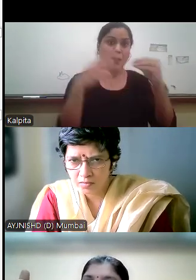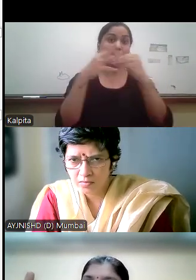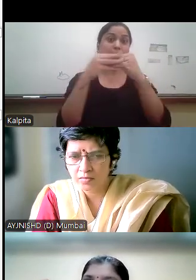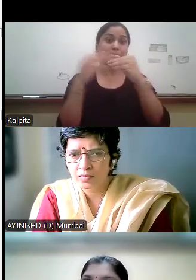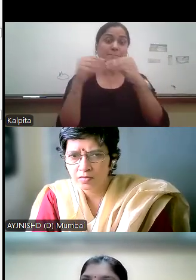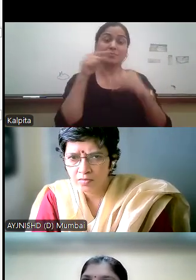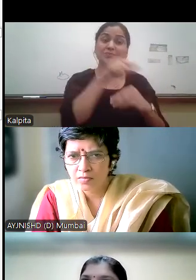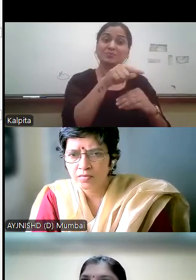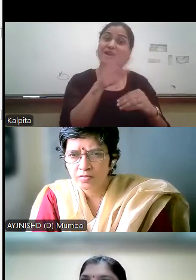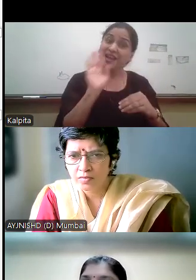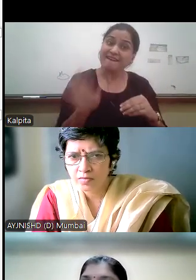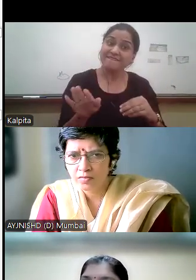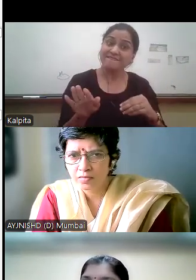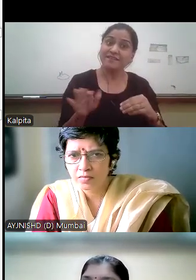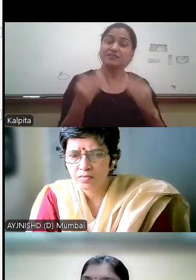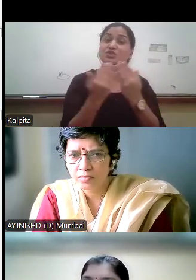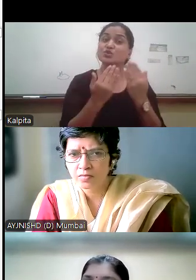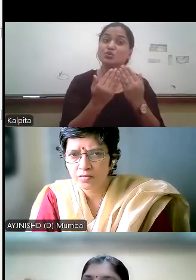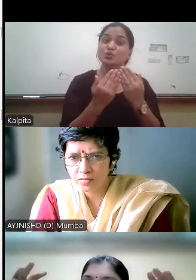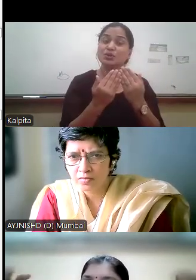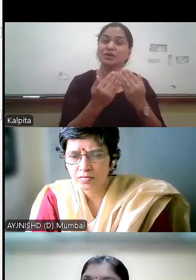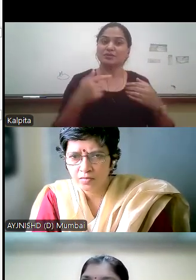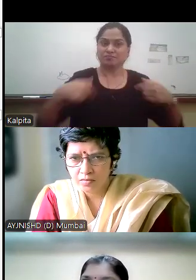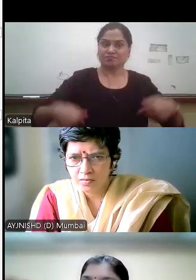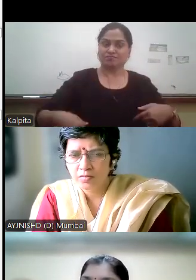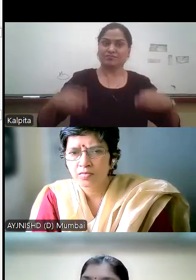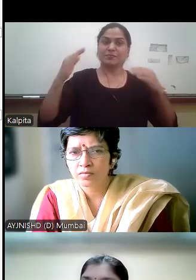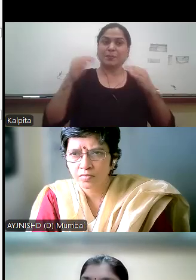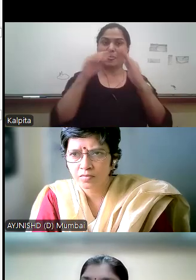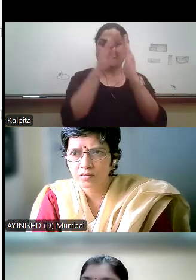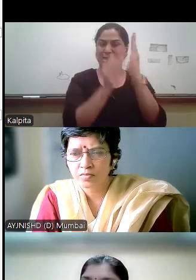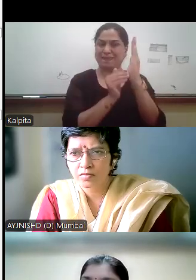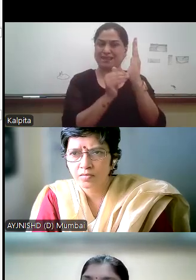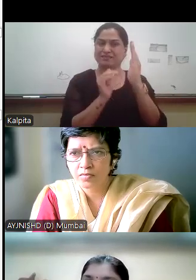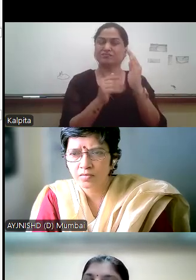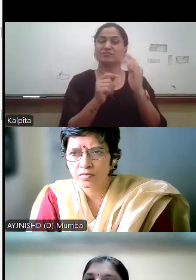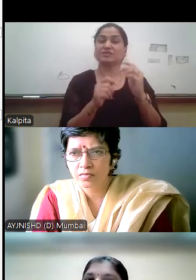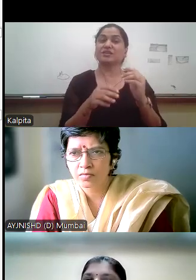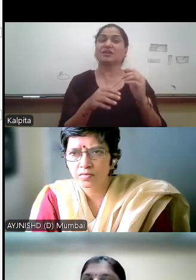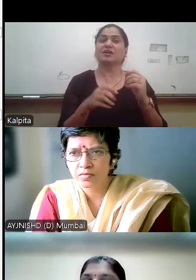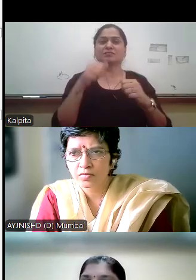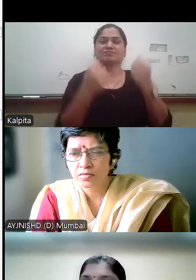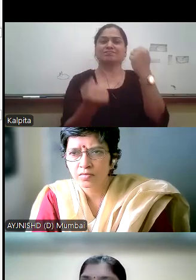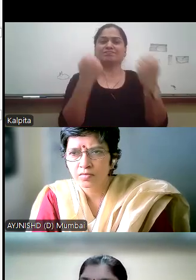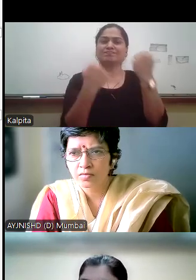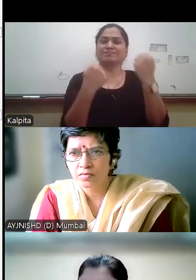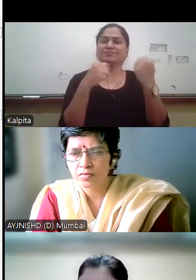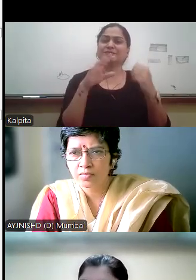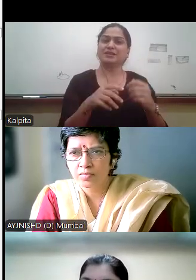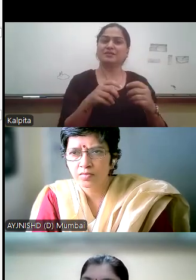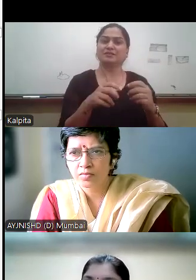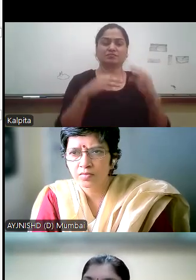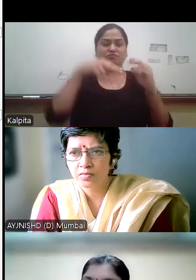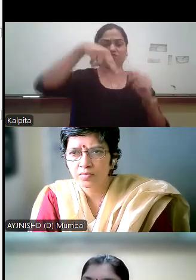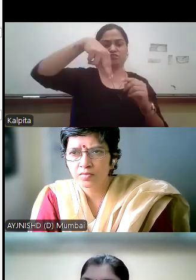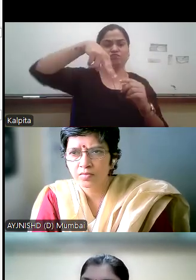hippotherapy. Hippotherapy helps to stabilize the hips, get proper movement at the pelvic mobility. It helps to legs to keep in abduction